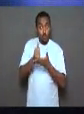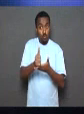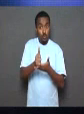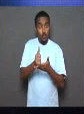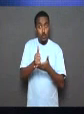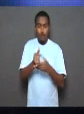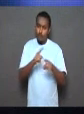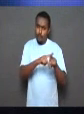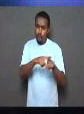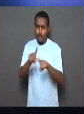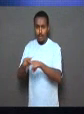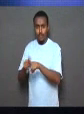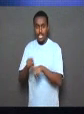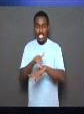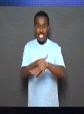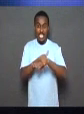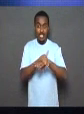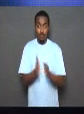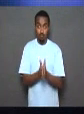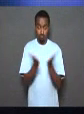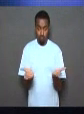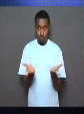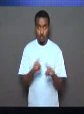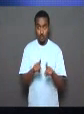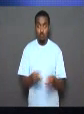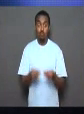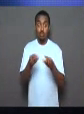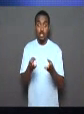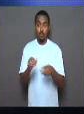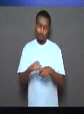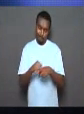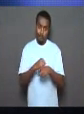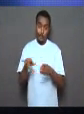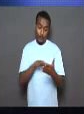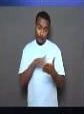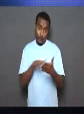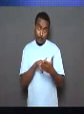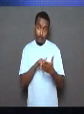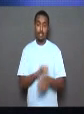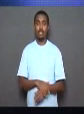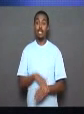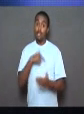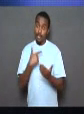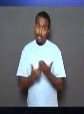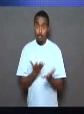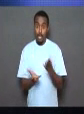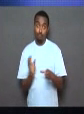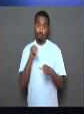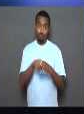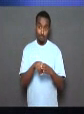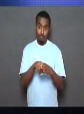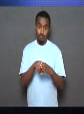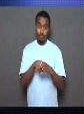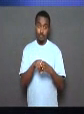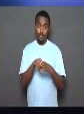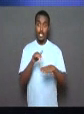you with a variety of English materials to practice reading. This may